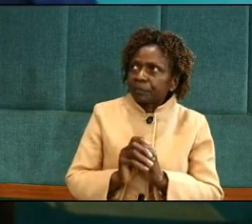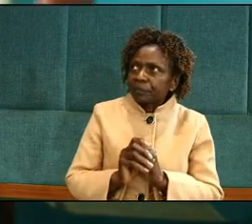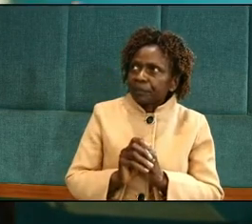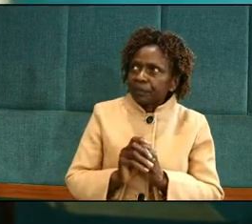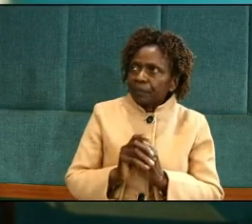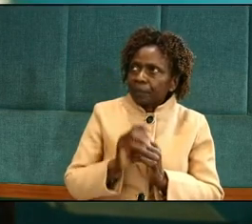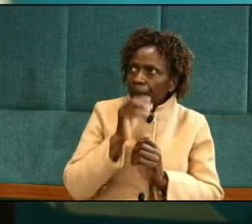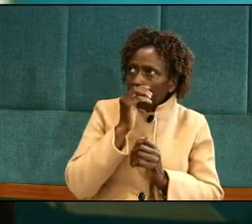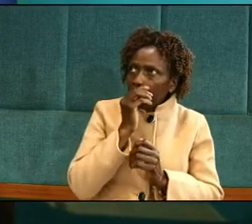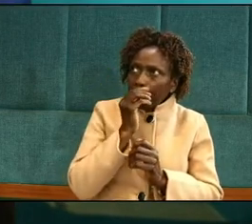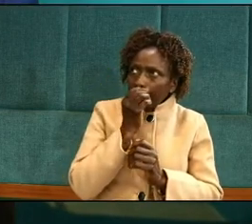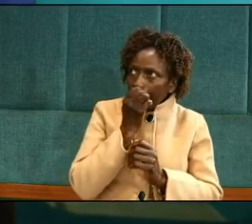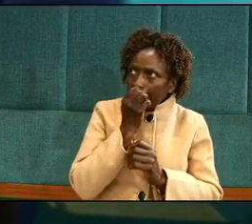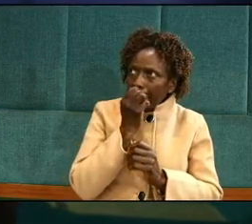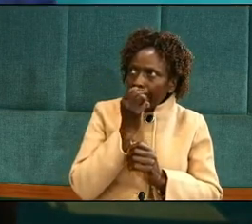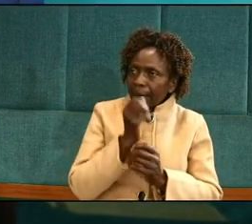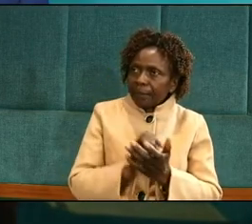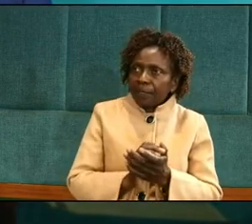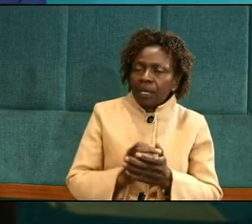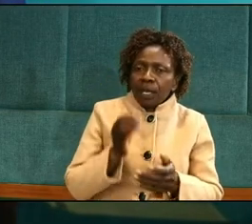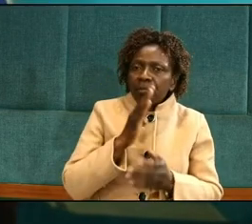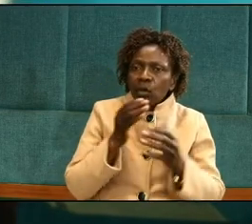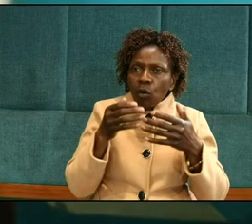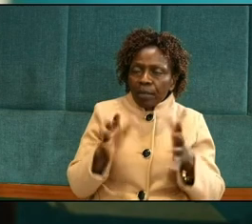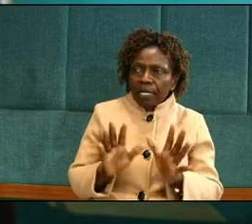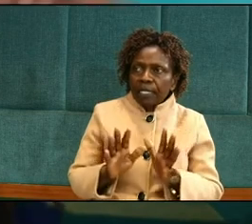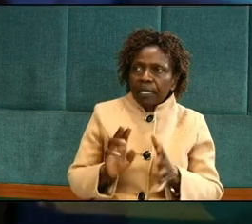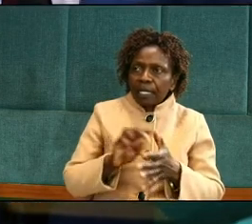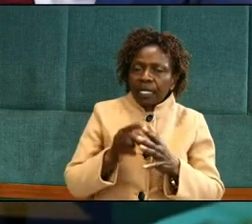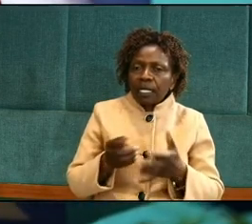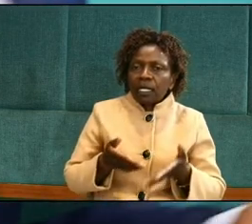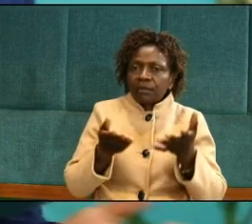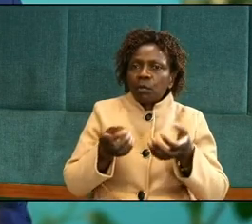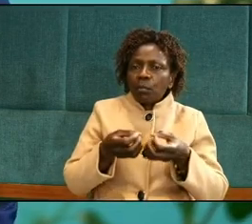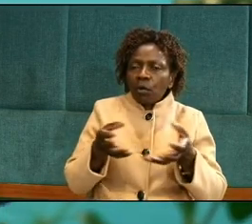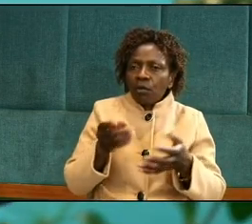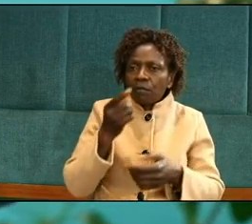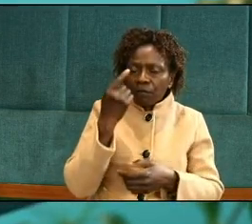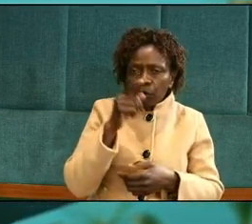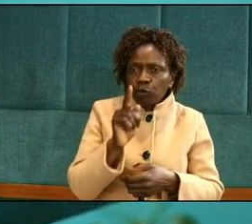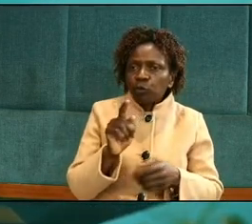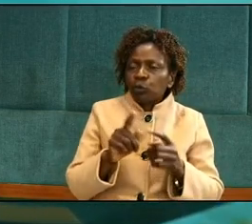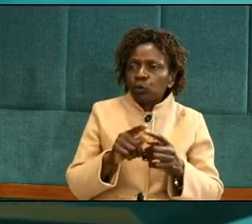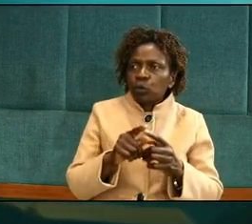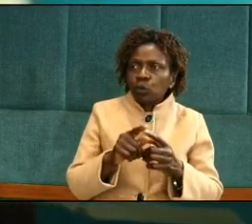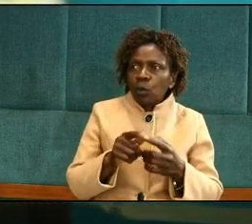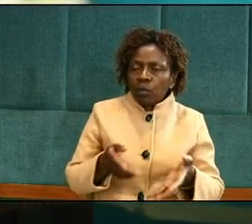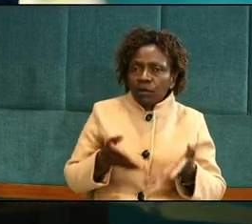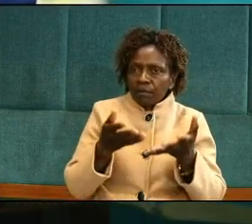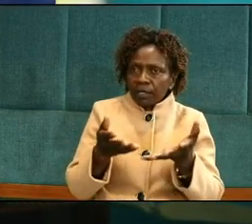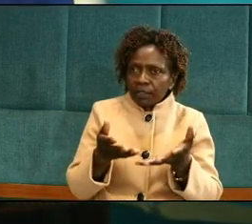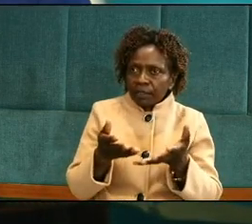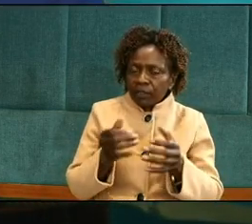to be tolerant, to be open, then it gives room for you to provide